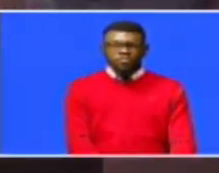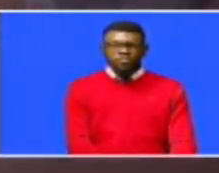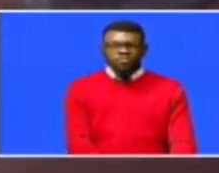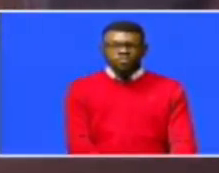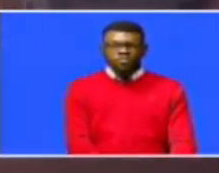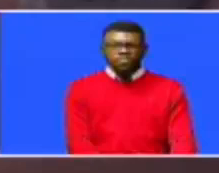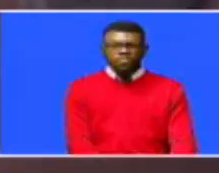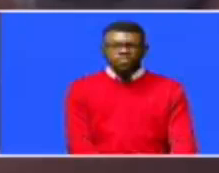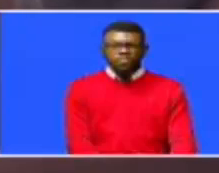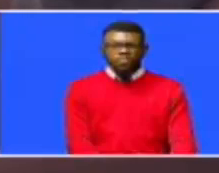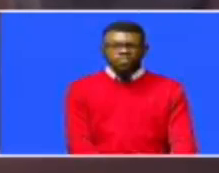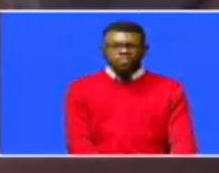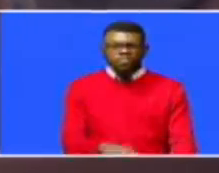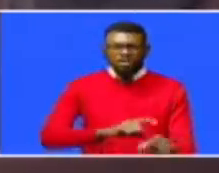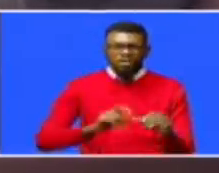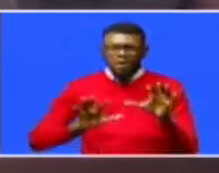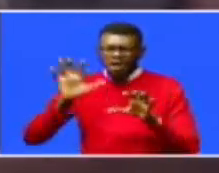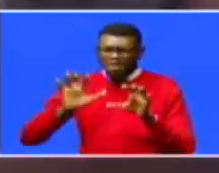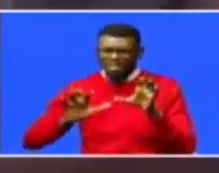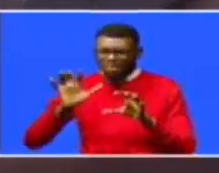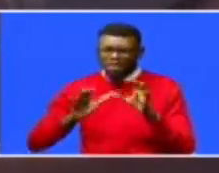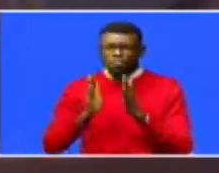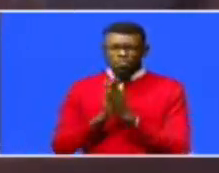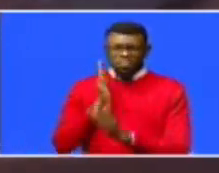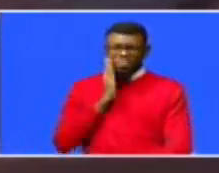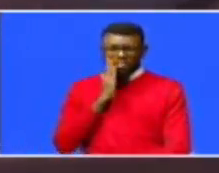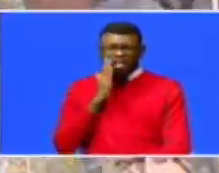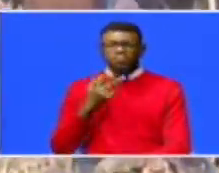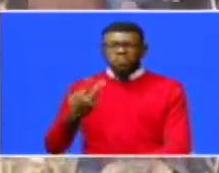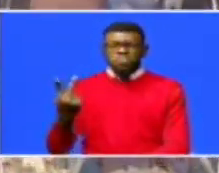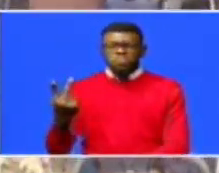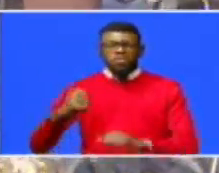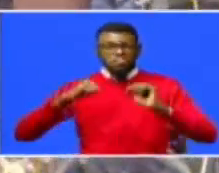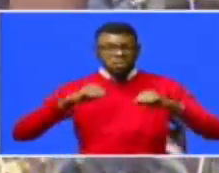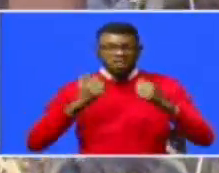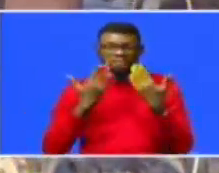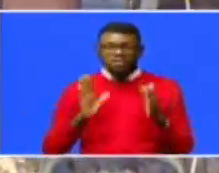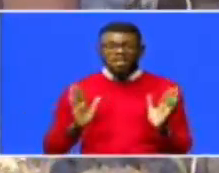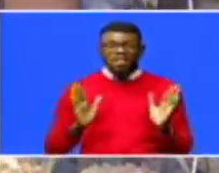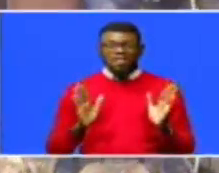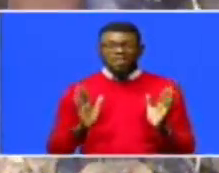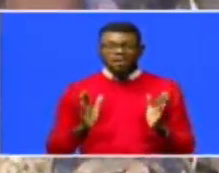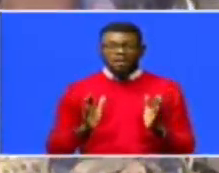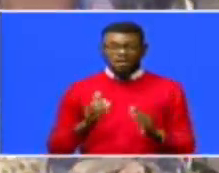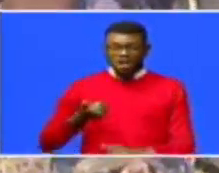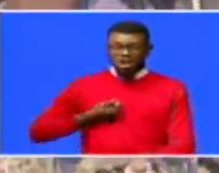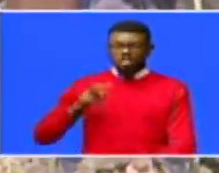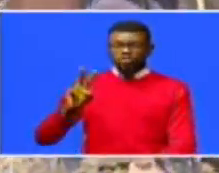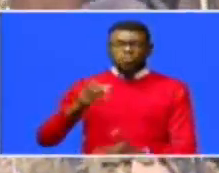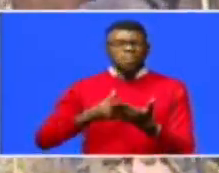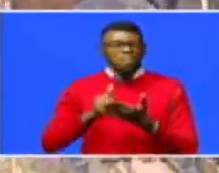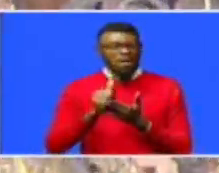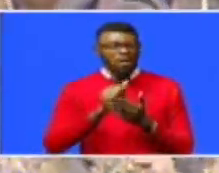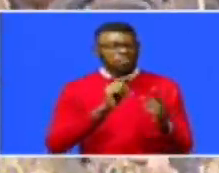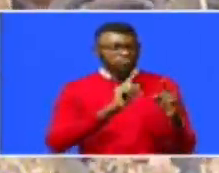now. And after bargaining their price with her mother, they agree. Incredibly, he buys 2 girls aged 11